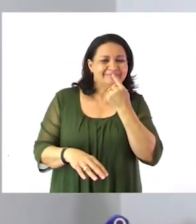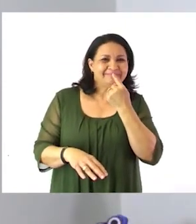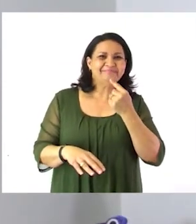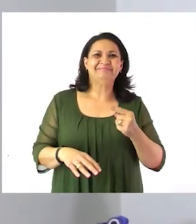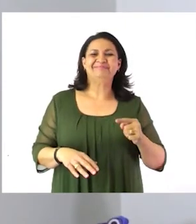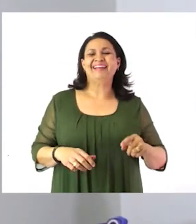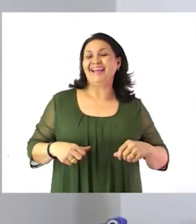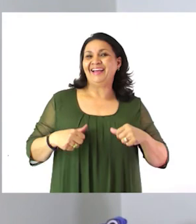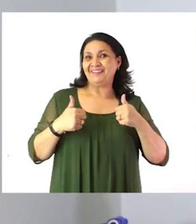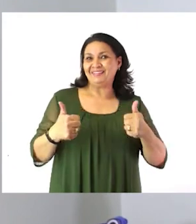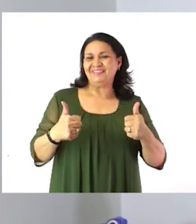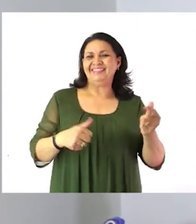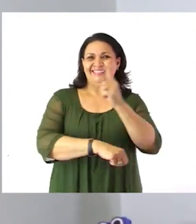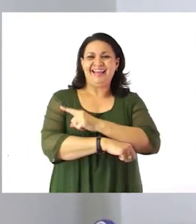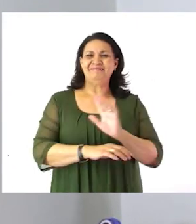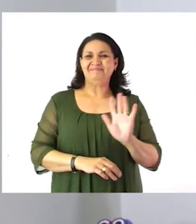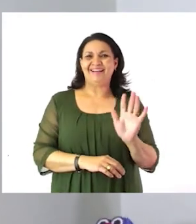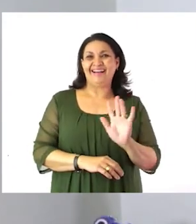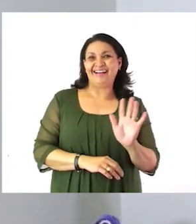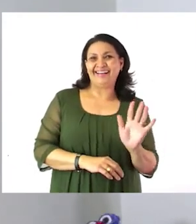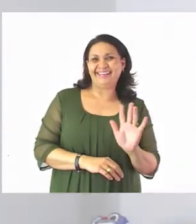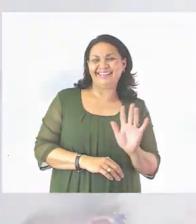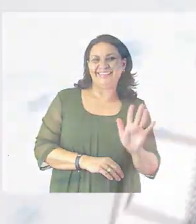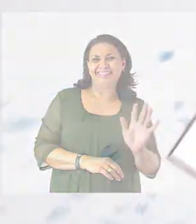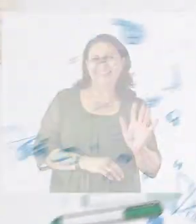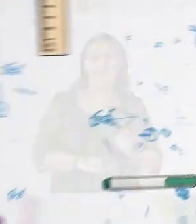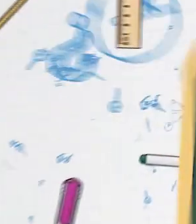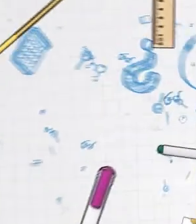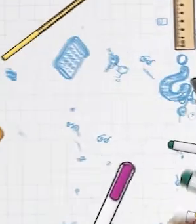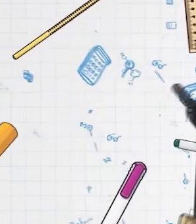Have a blessed day. See you. Bye-bye.